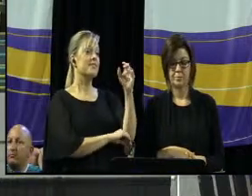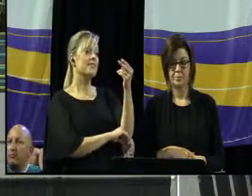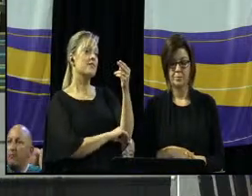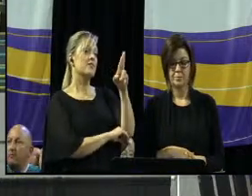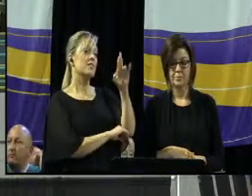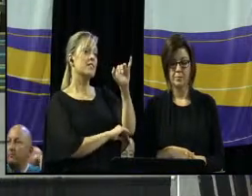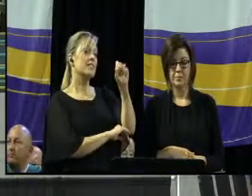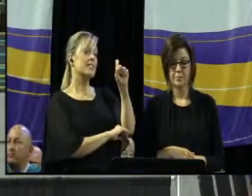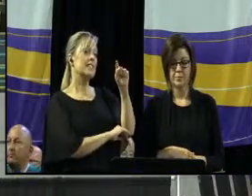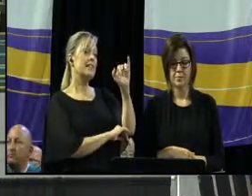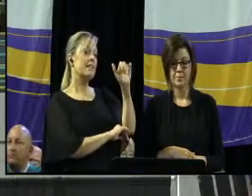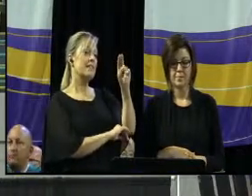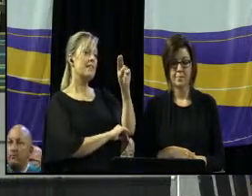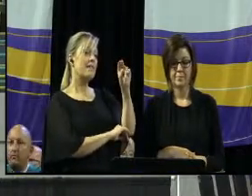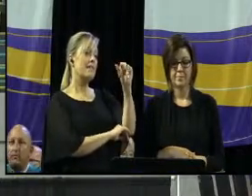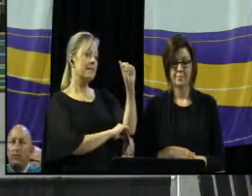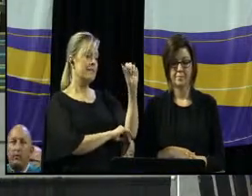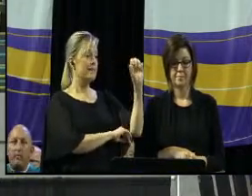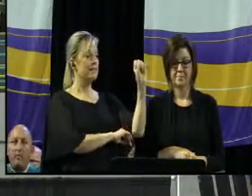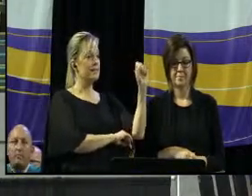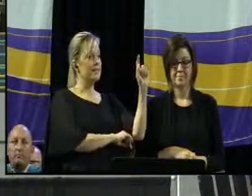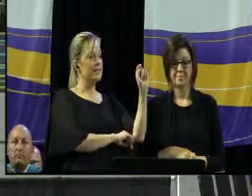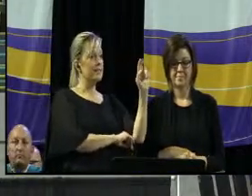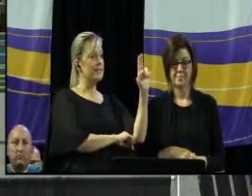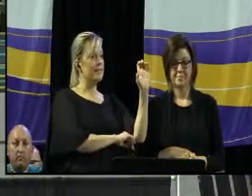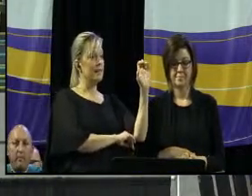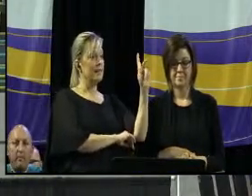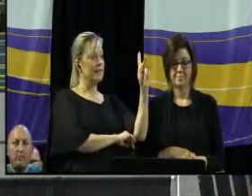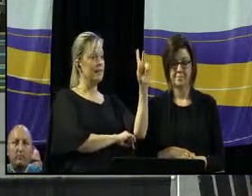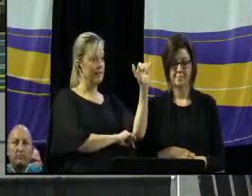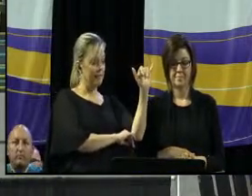Christiana Tamara Stuckey.